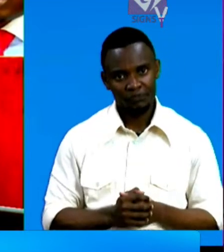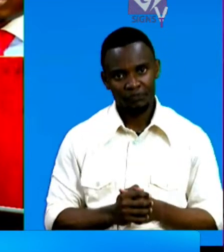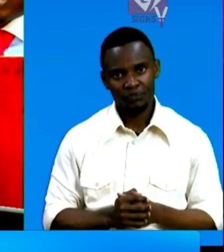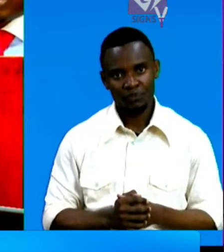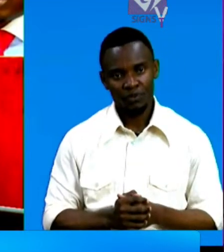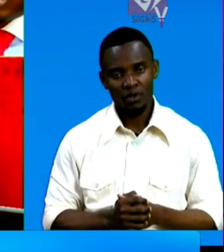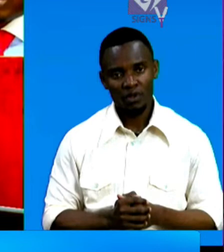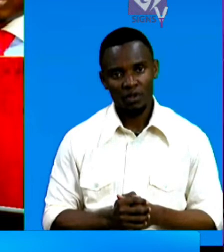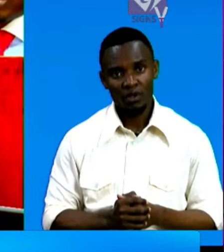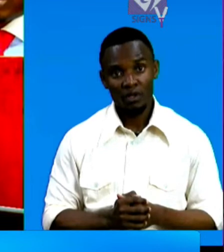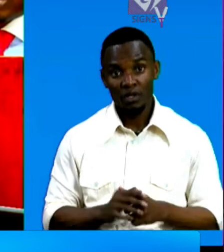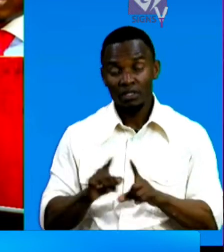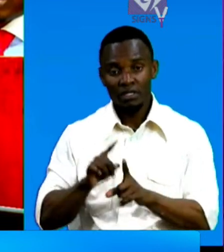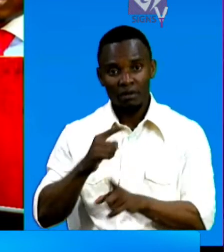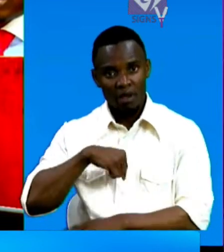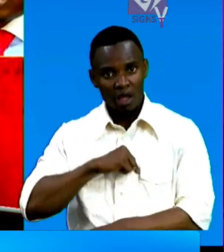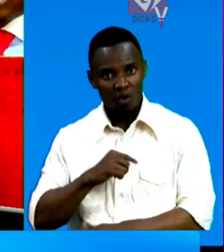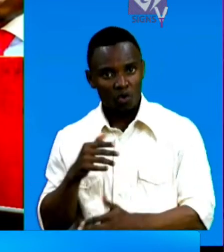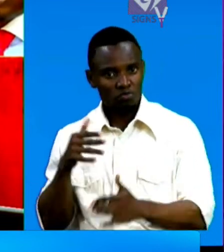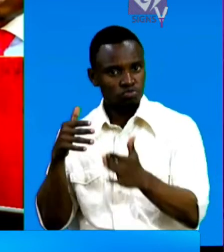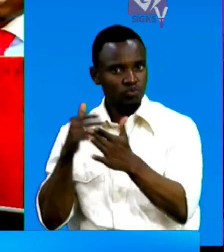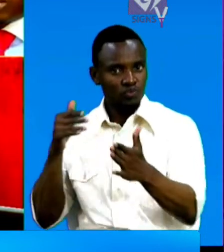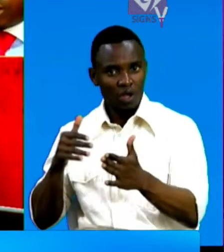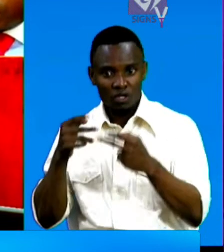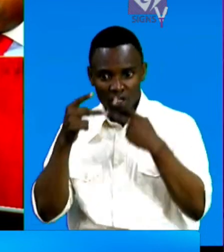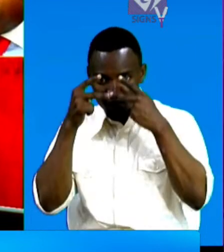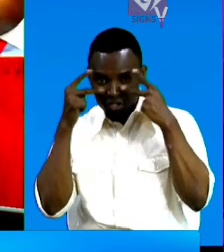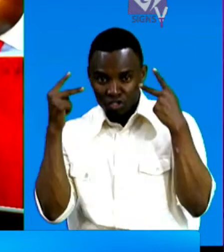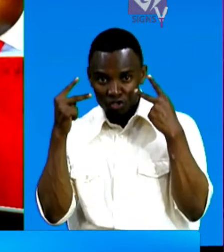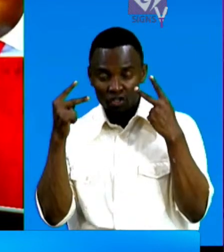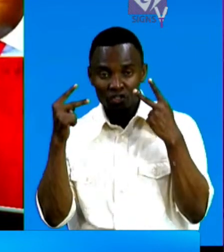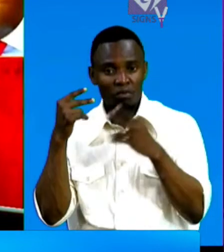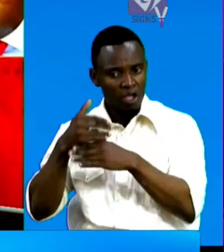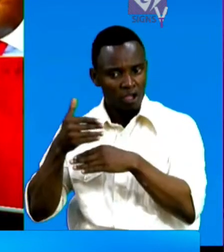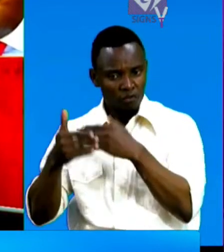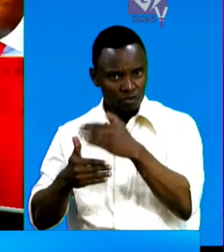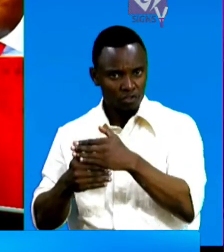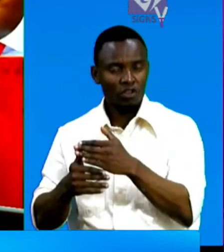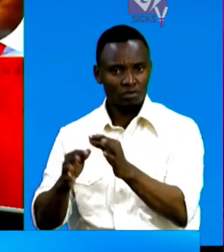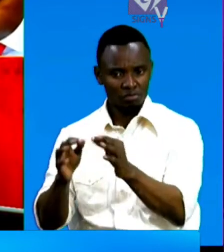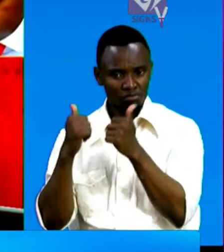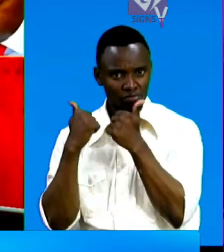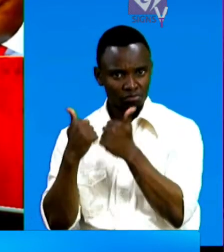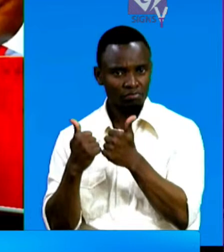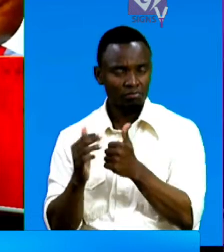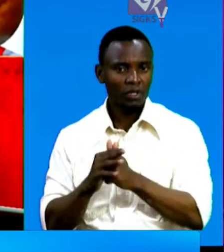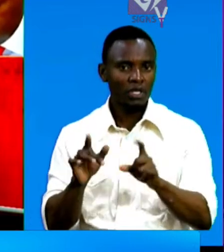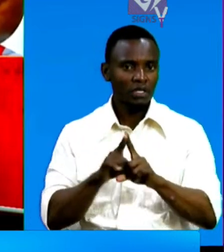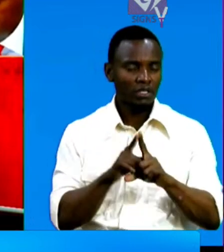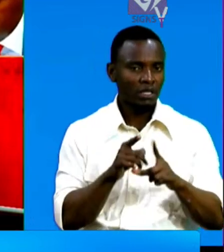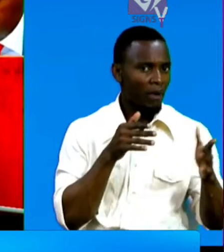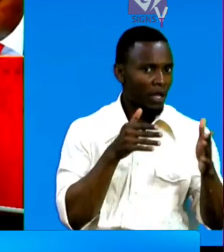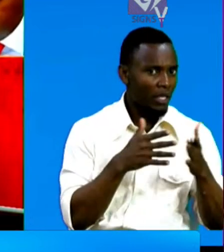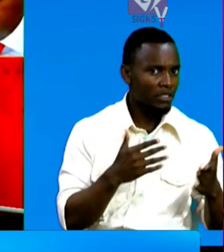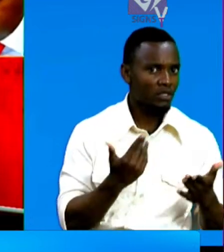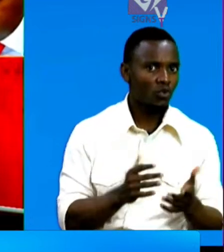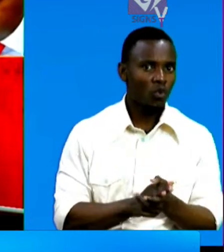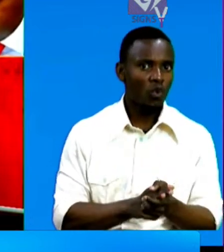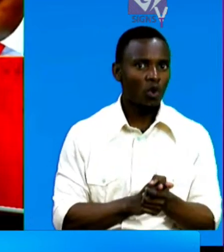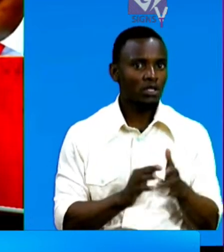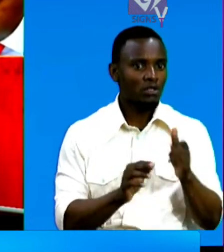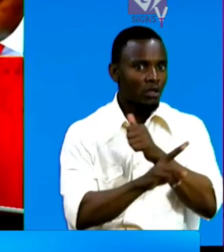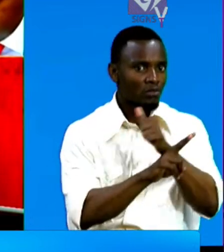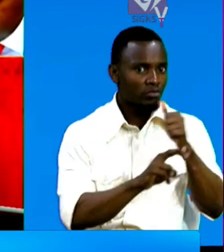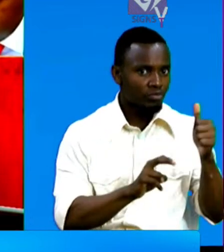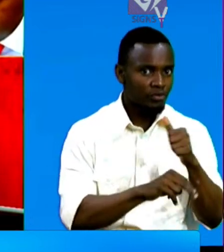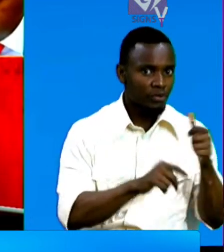Our counterterrorism infrastructure is intact. Our infrastructure on the fight against banditry is intact. And there will